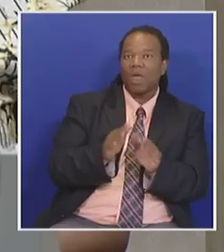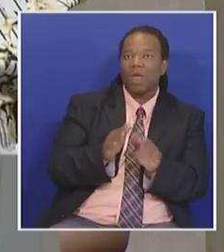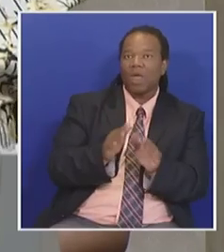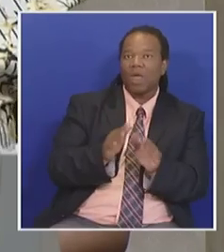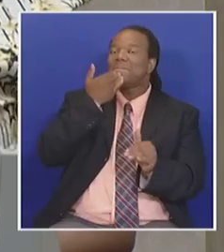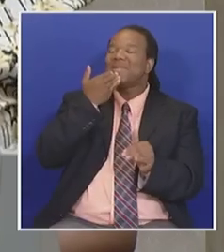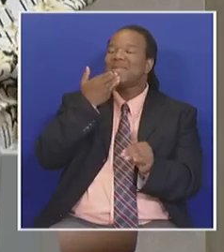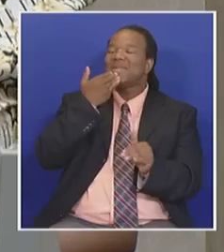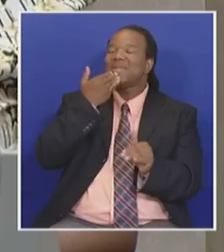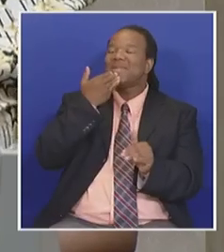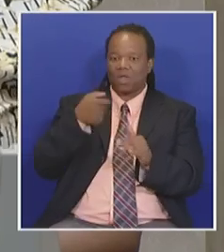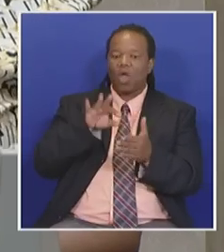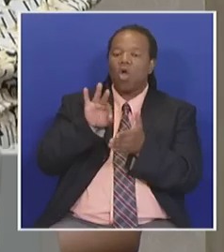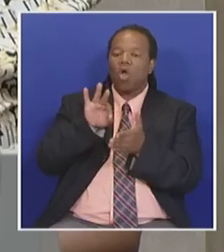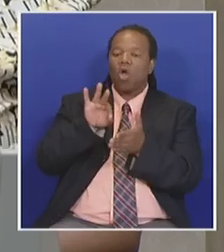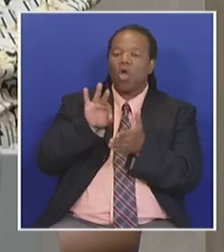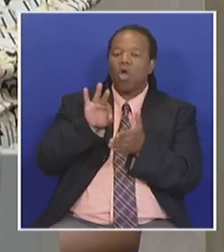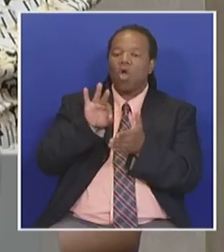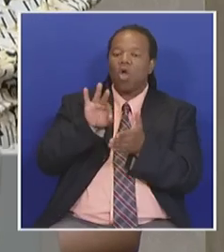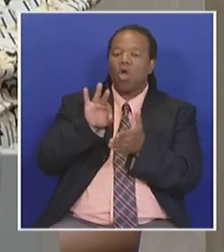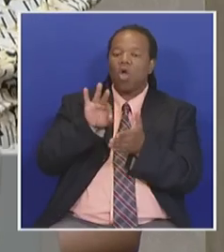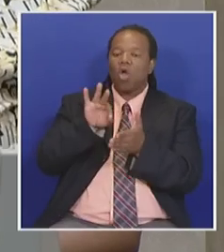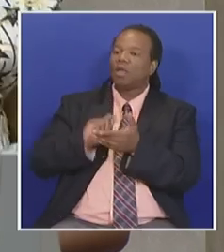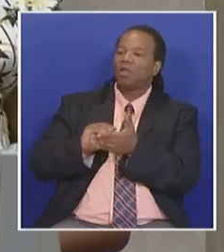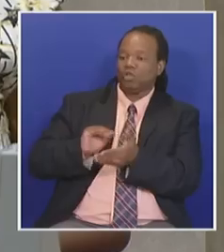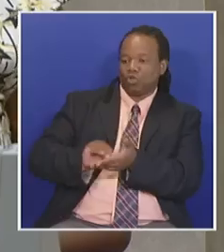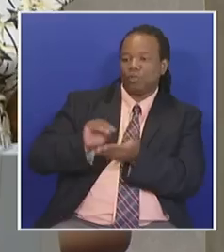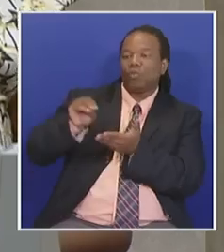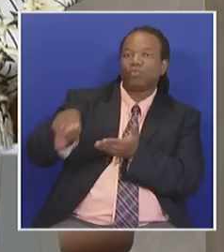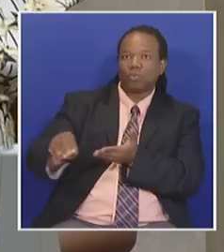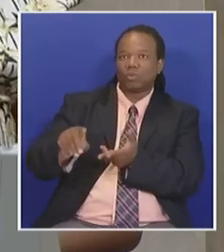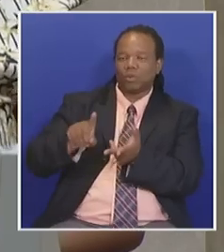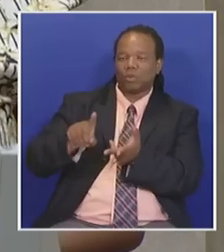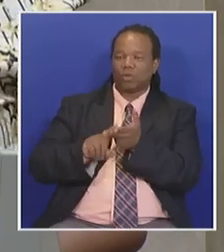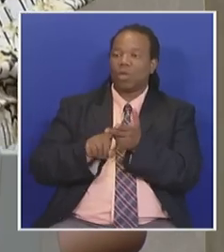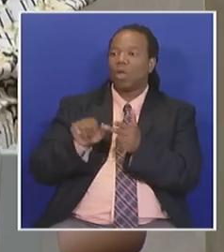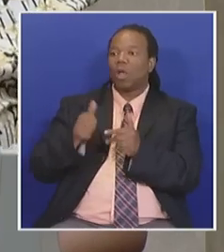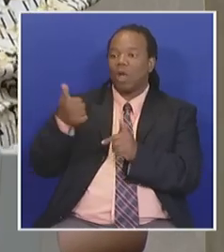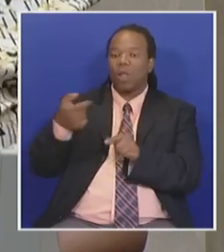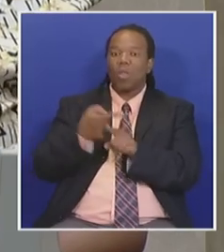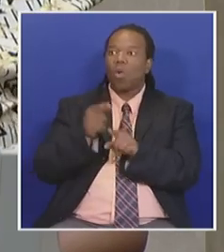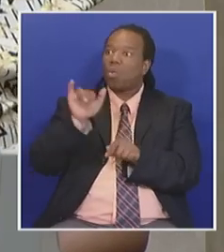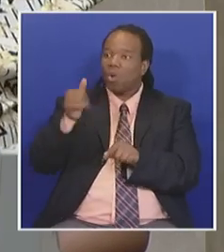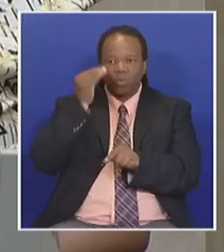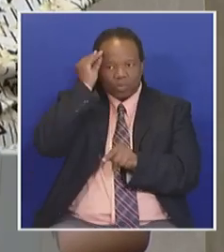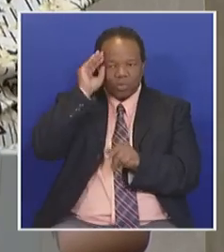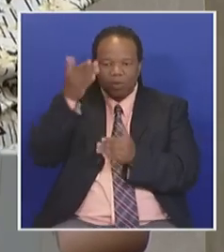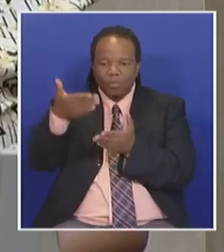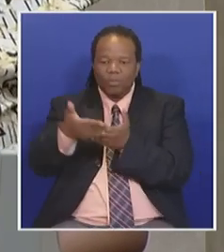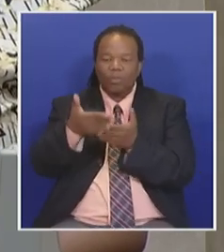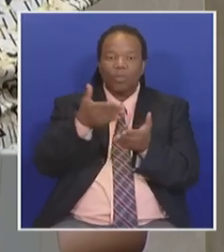deposits, to provide for the notification of interested parties where a candidate has